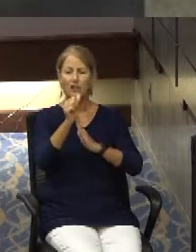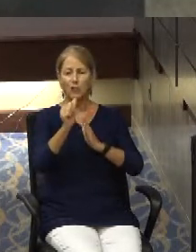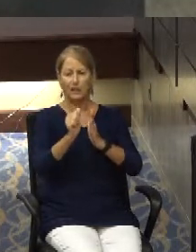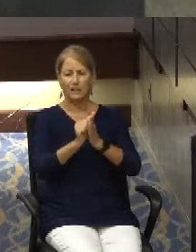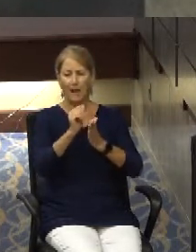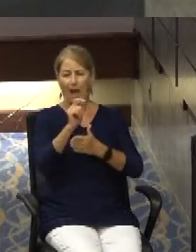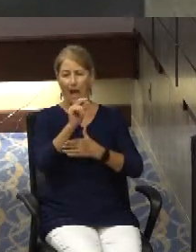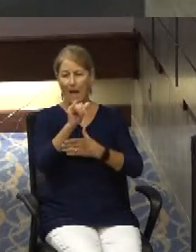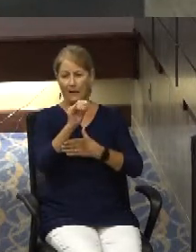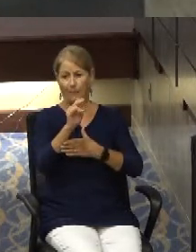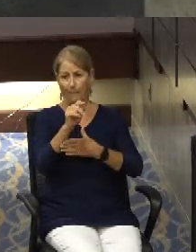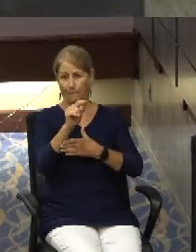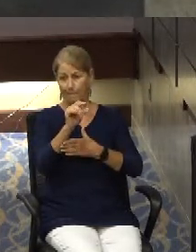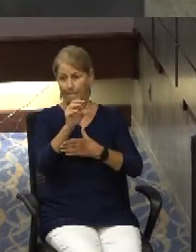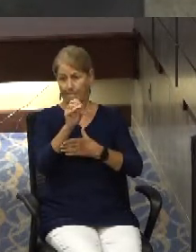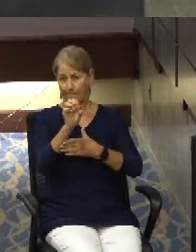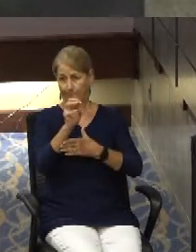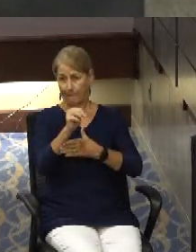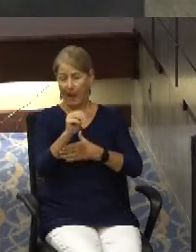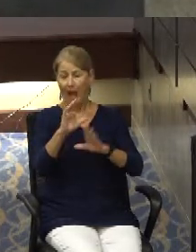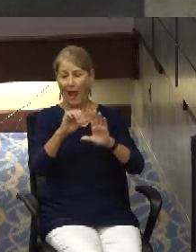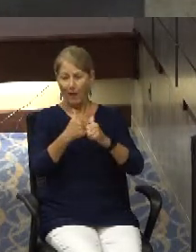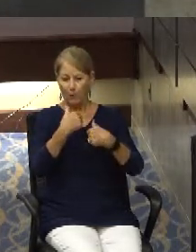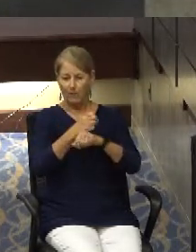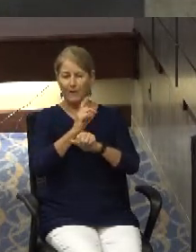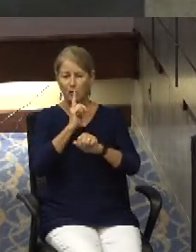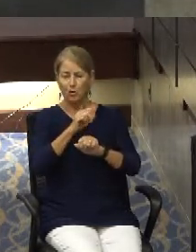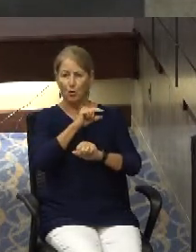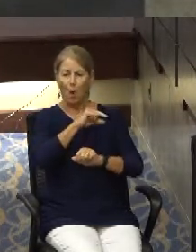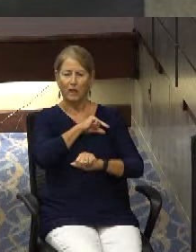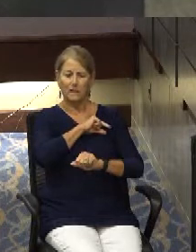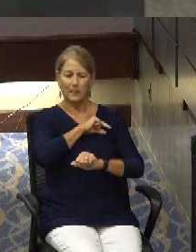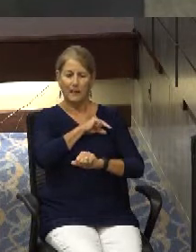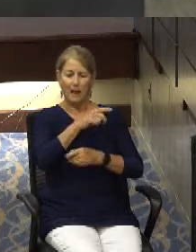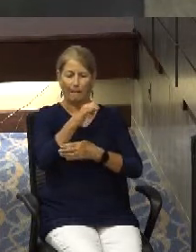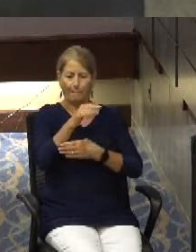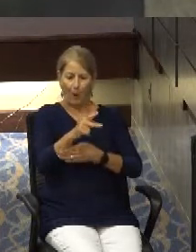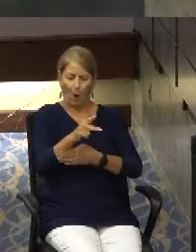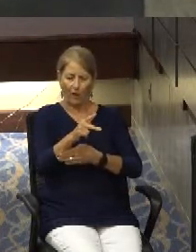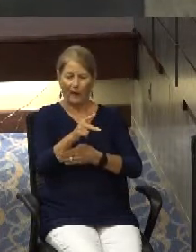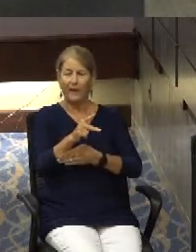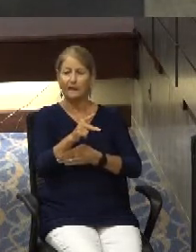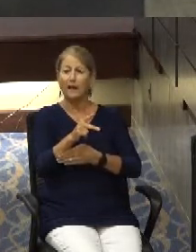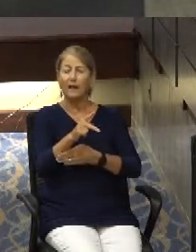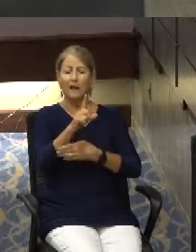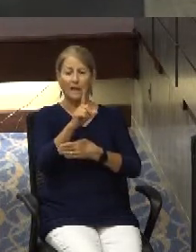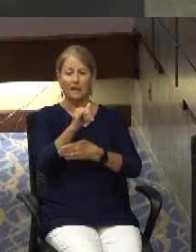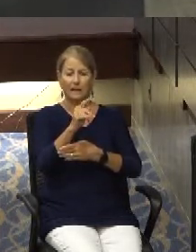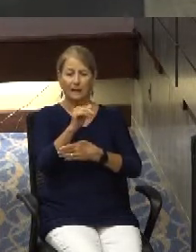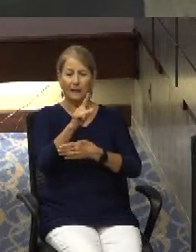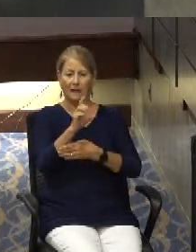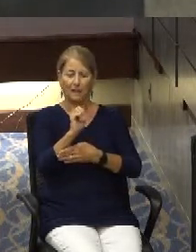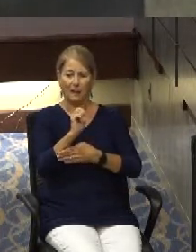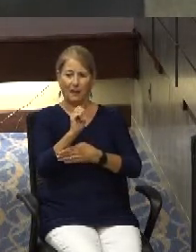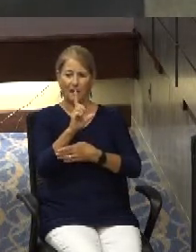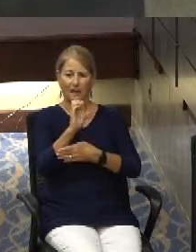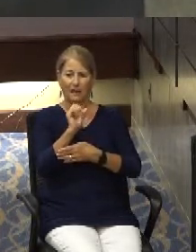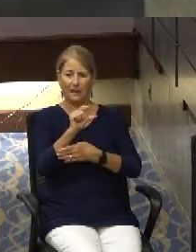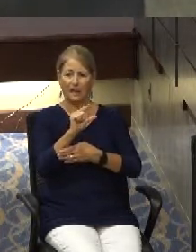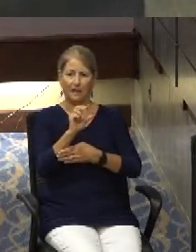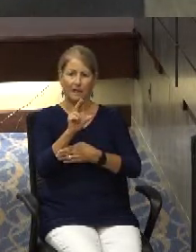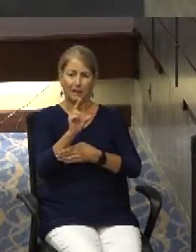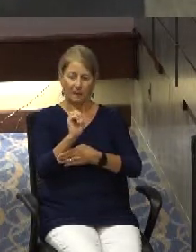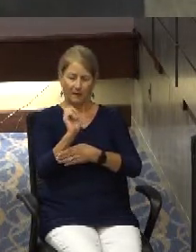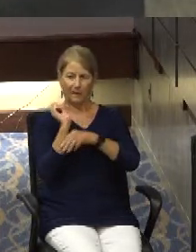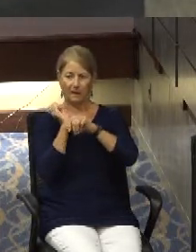ensure that there's quality park space and Little League space throughout the entirety of our city for these great